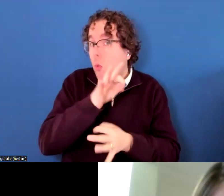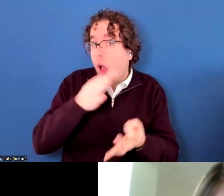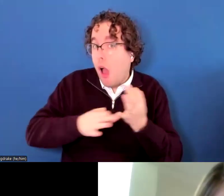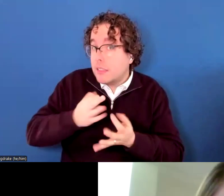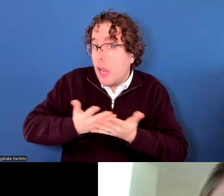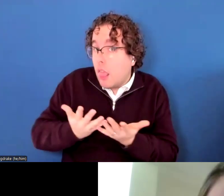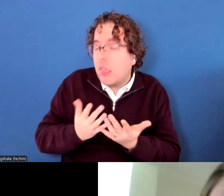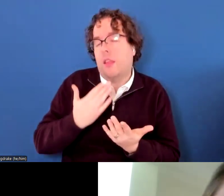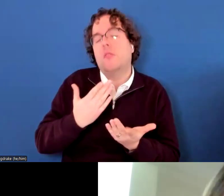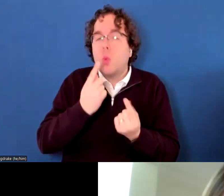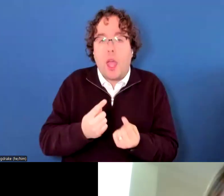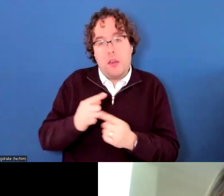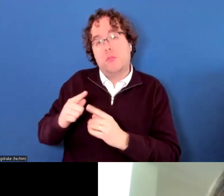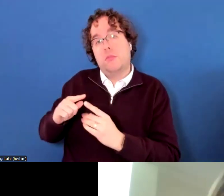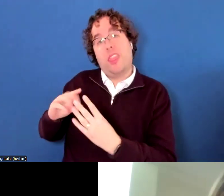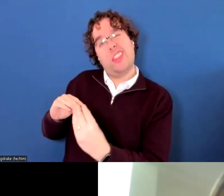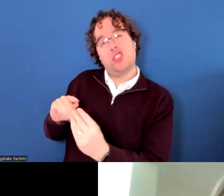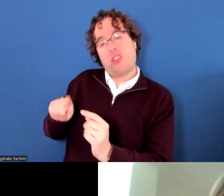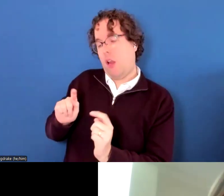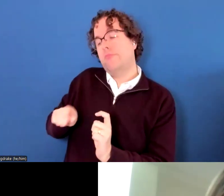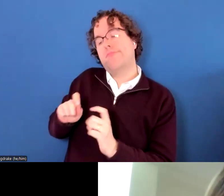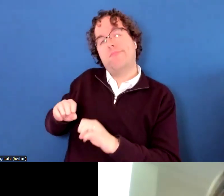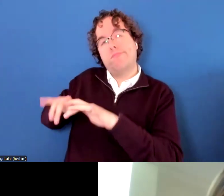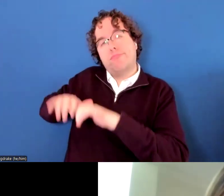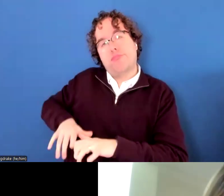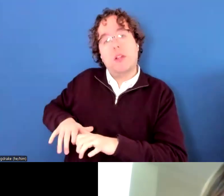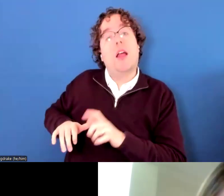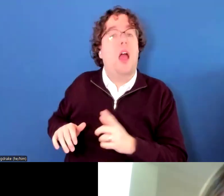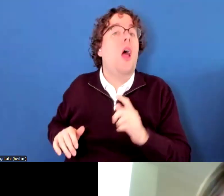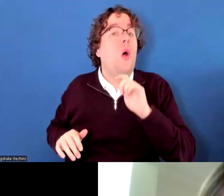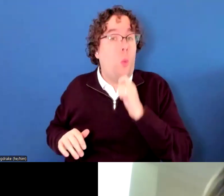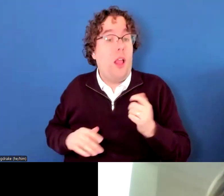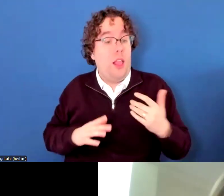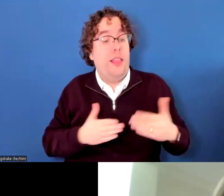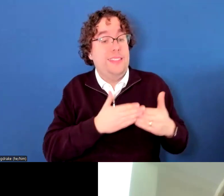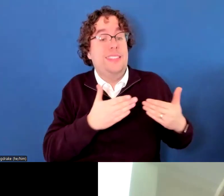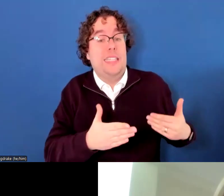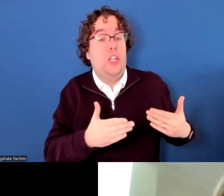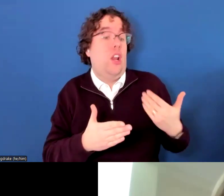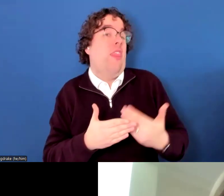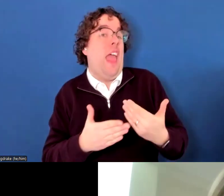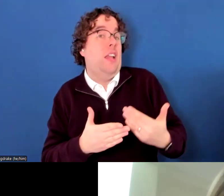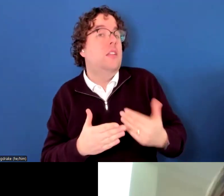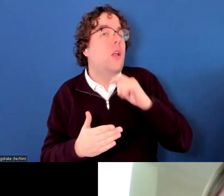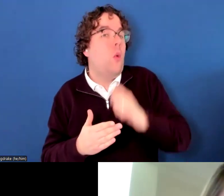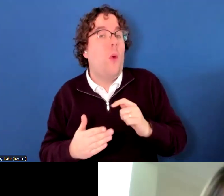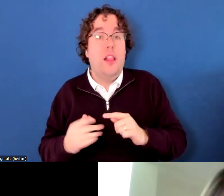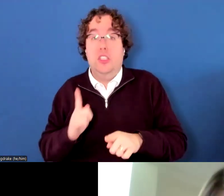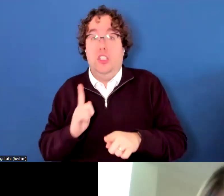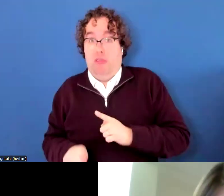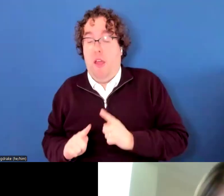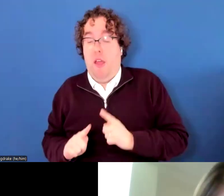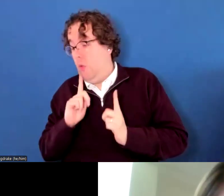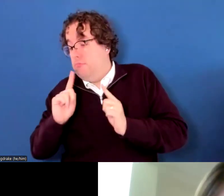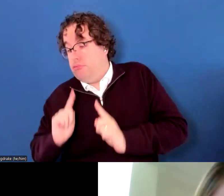of the session, I will walk through the chat and endeavour to answer as many of those questions as I can possibly get to. We